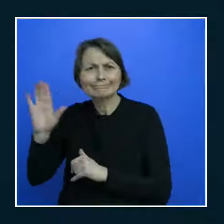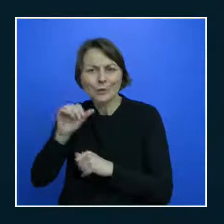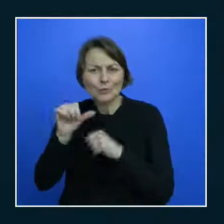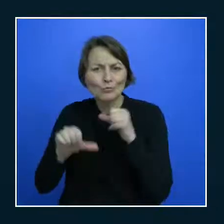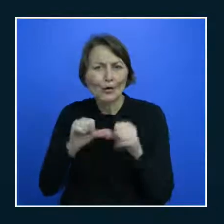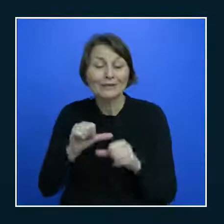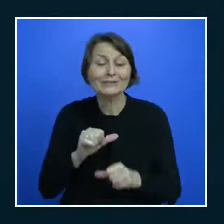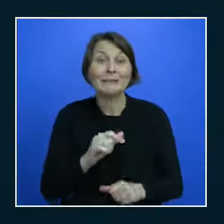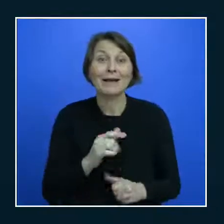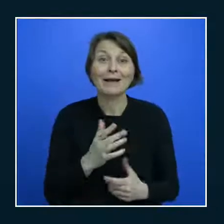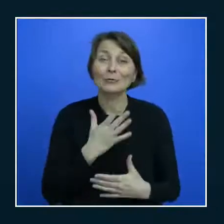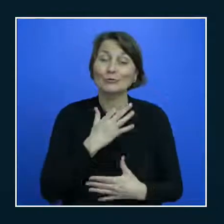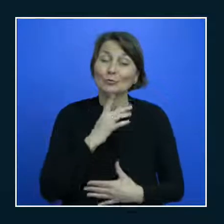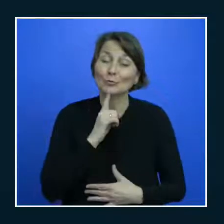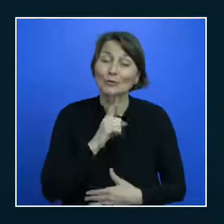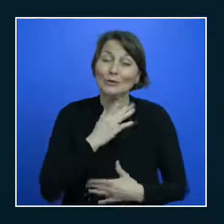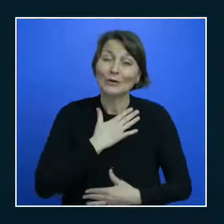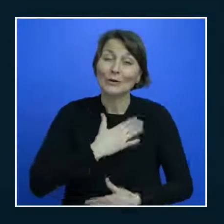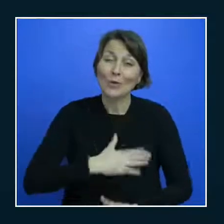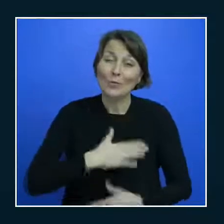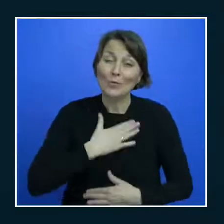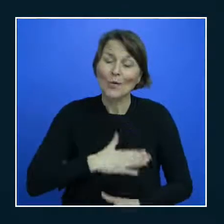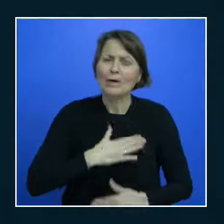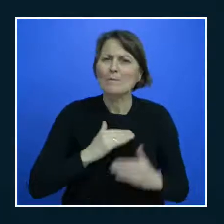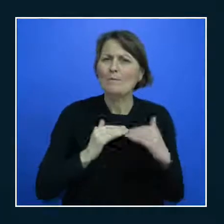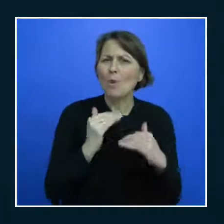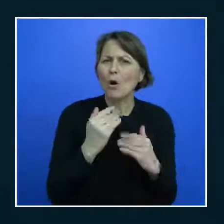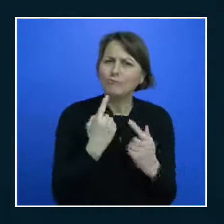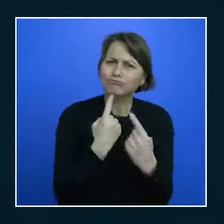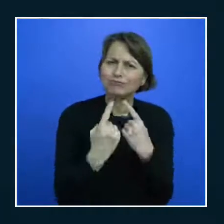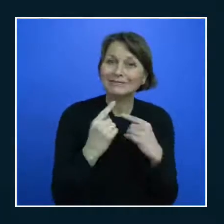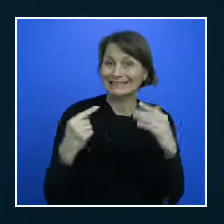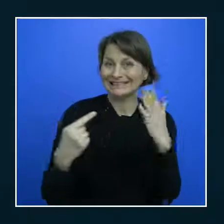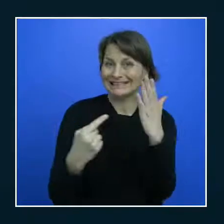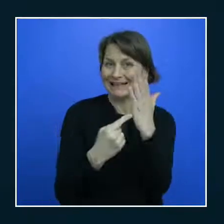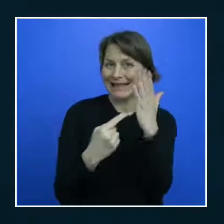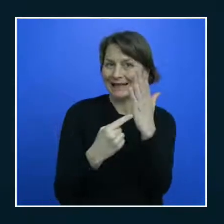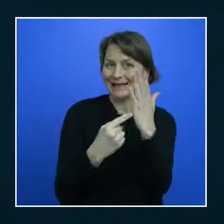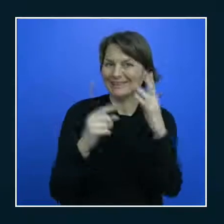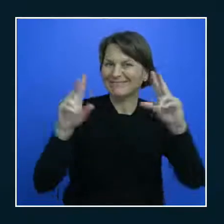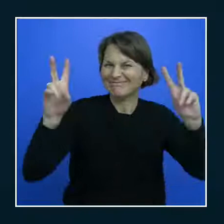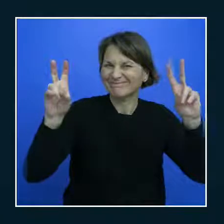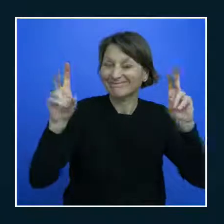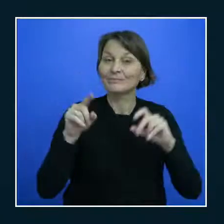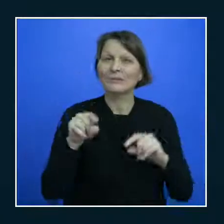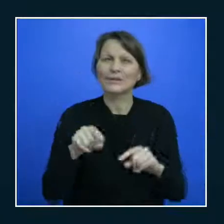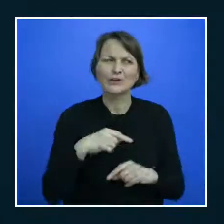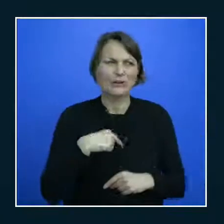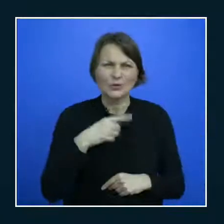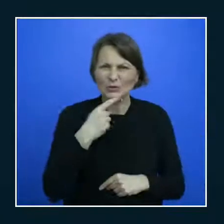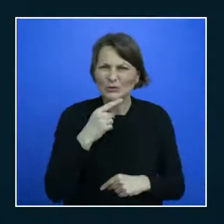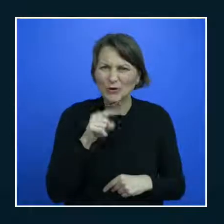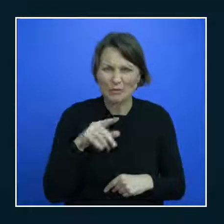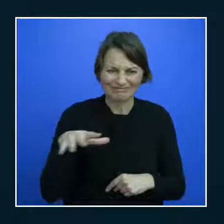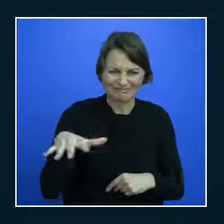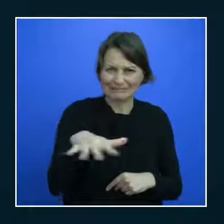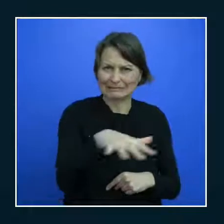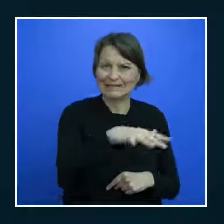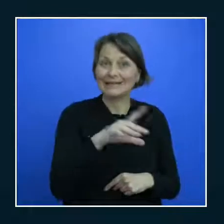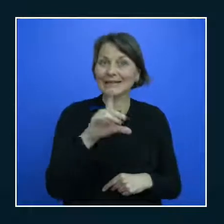talk about the tech itself, being in the whole DevOps scene